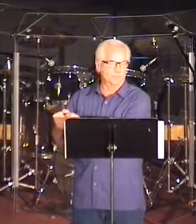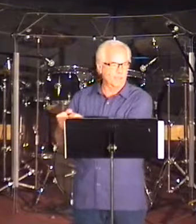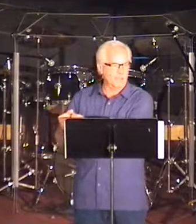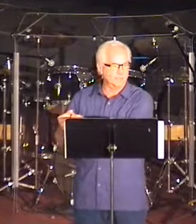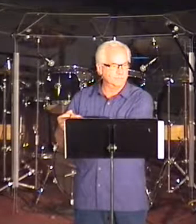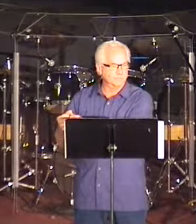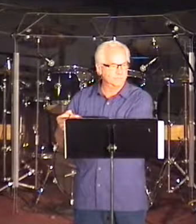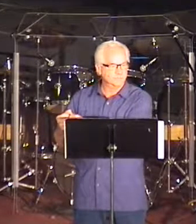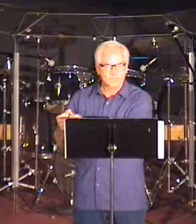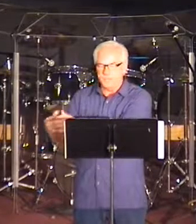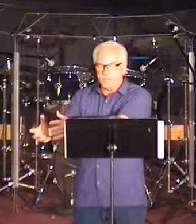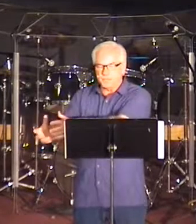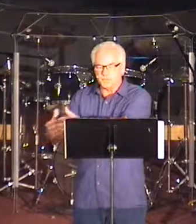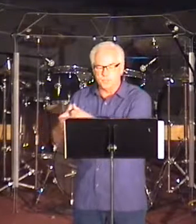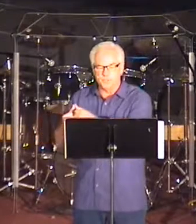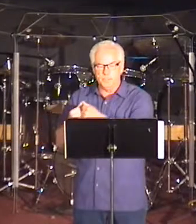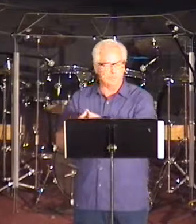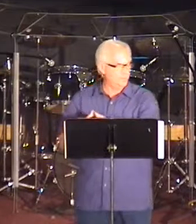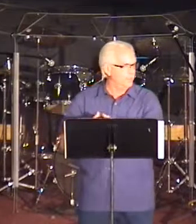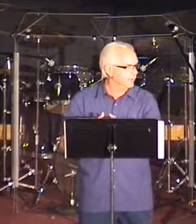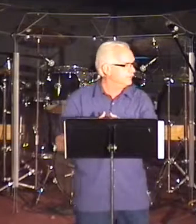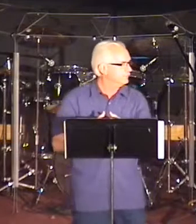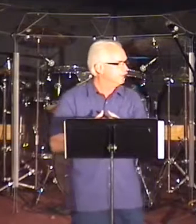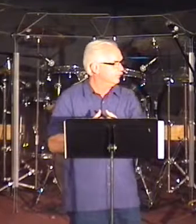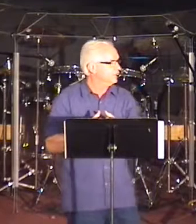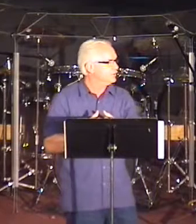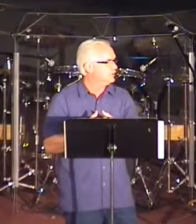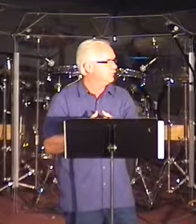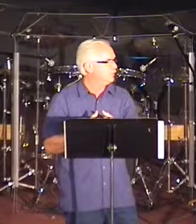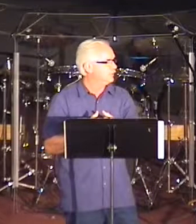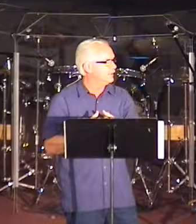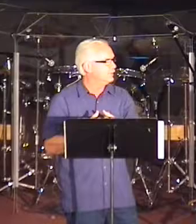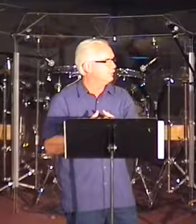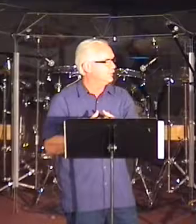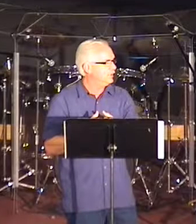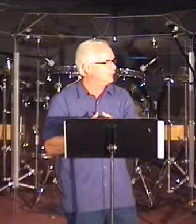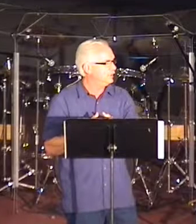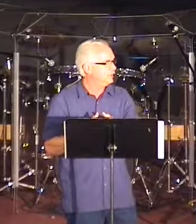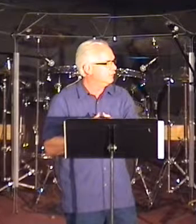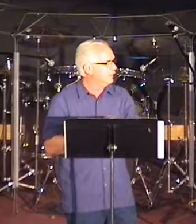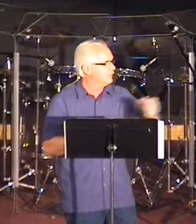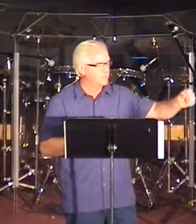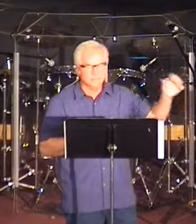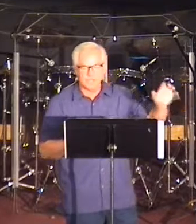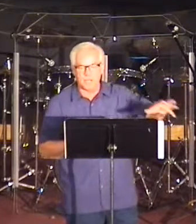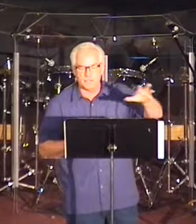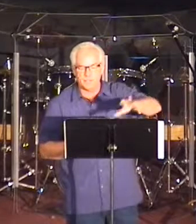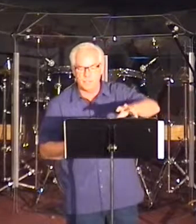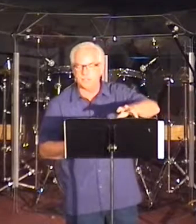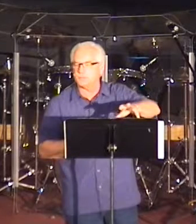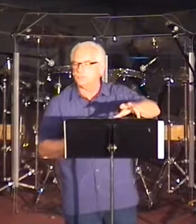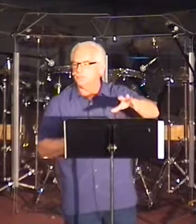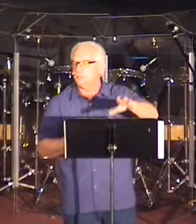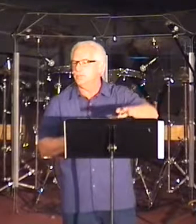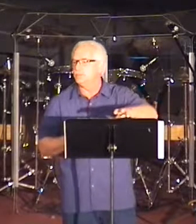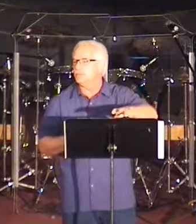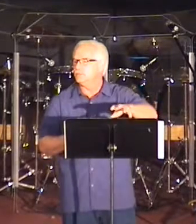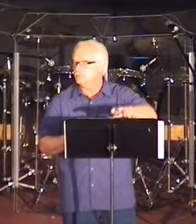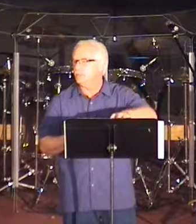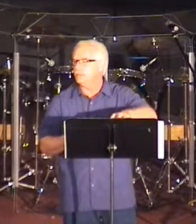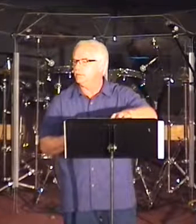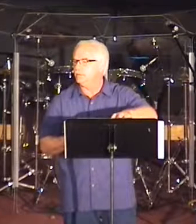us from God. It takes us from his spirit and a relationship, close relationship with him. Remember, it said that God is jealous for